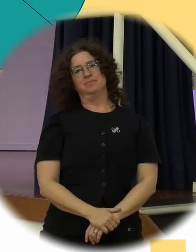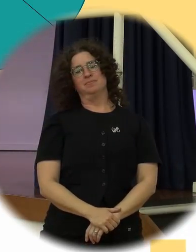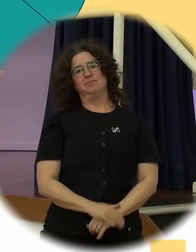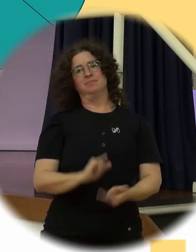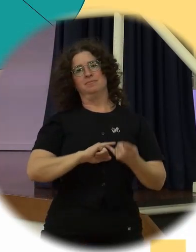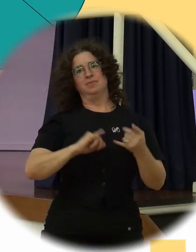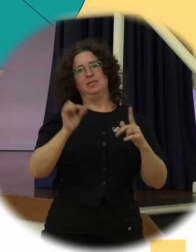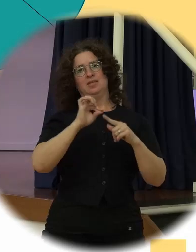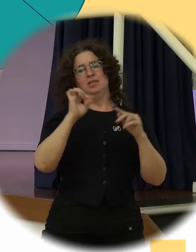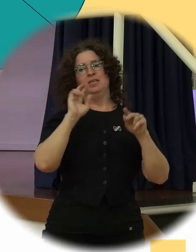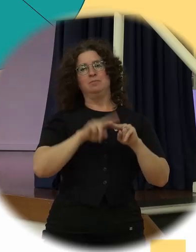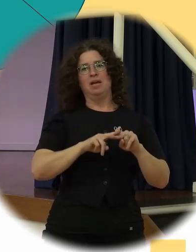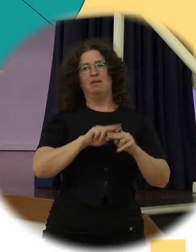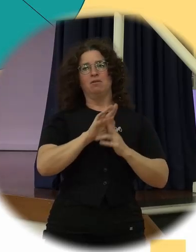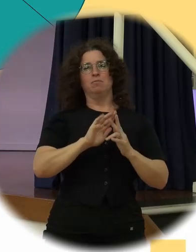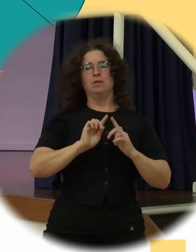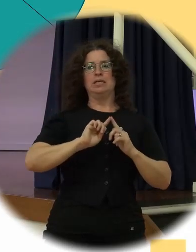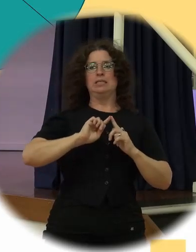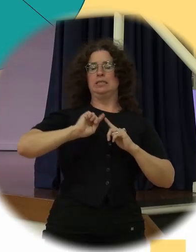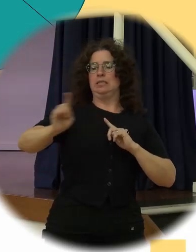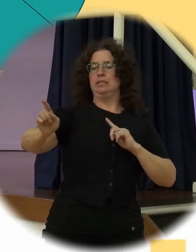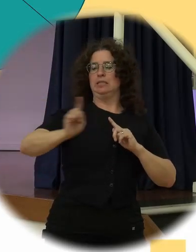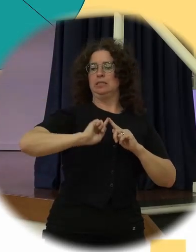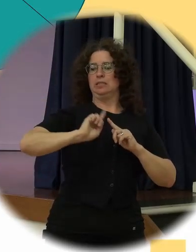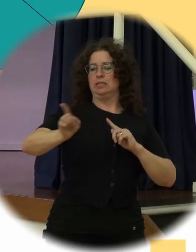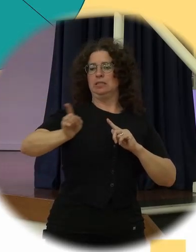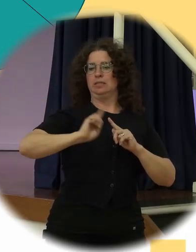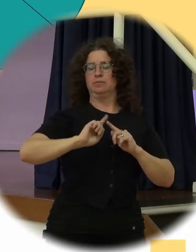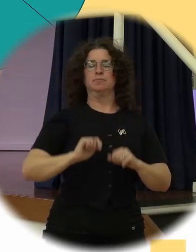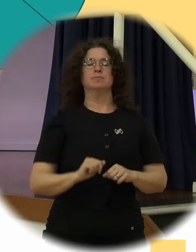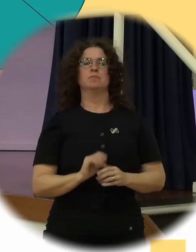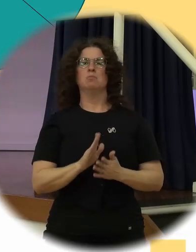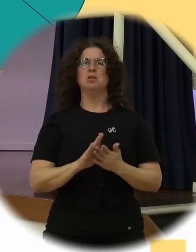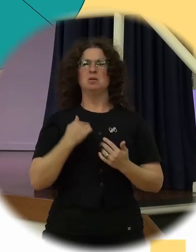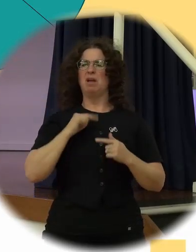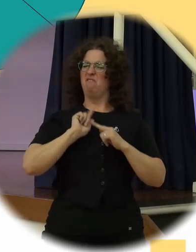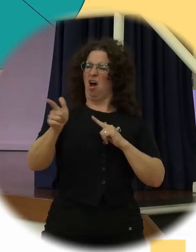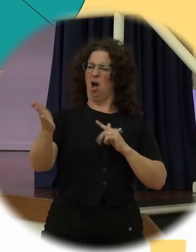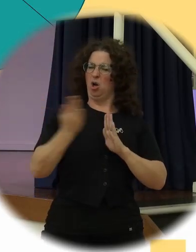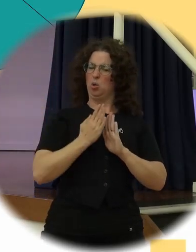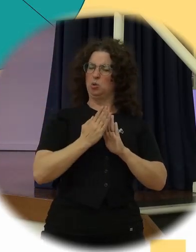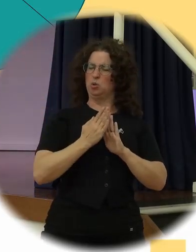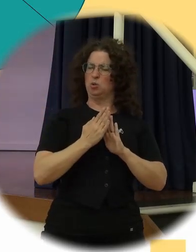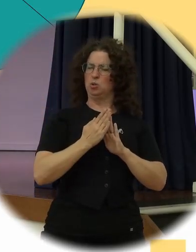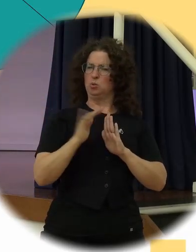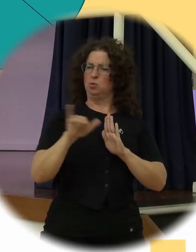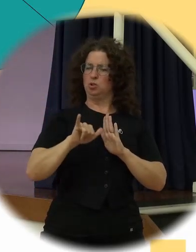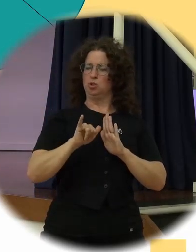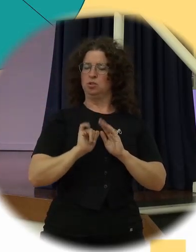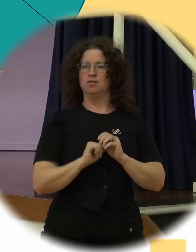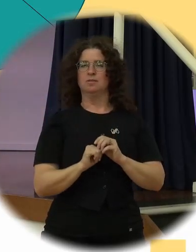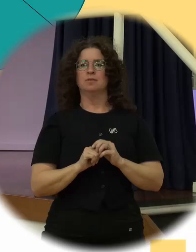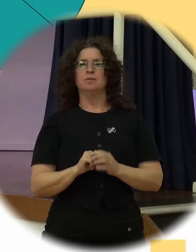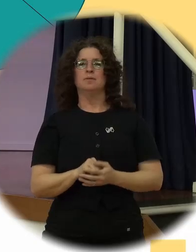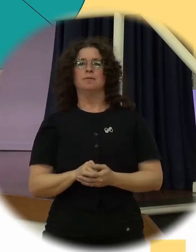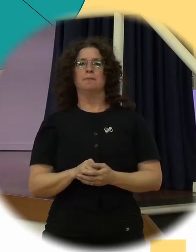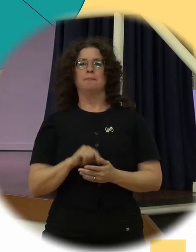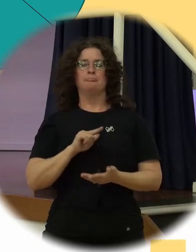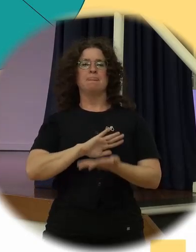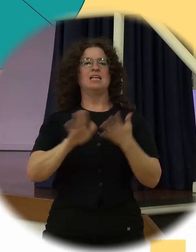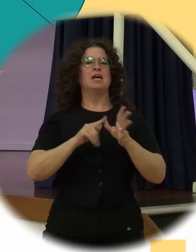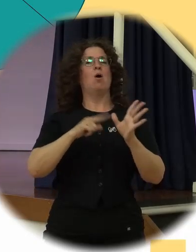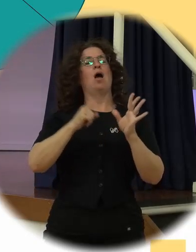SDF Physics, its sign distance function was basically just says, how far away am I from something? And this is largely how like